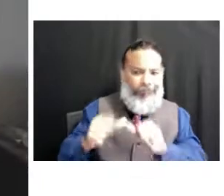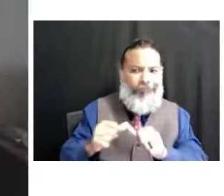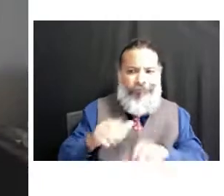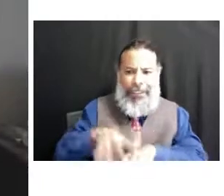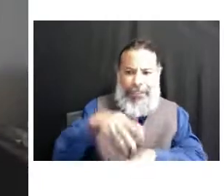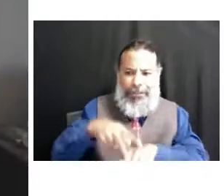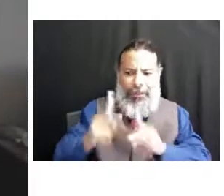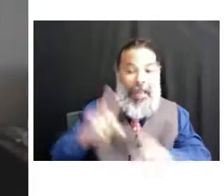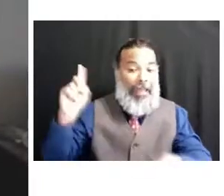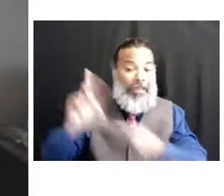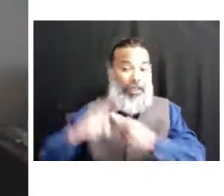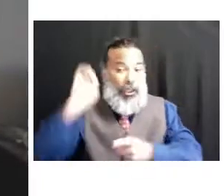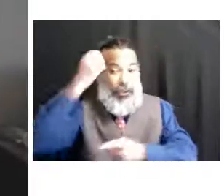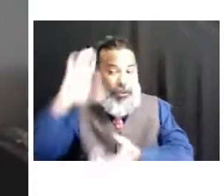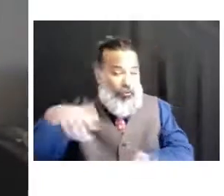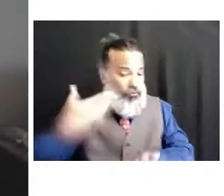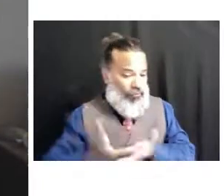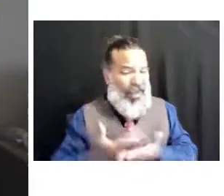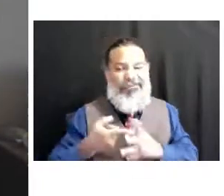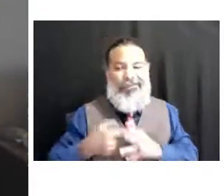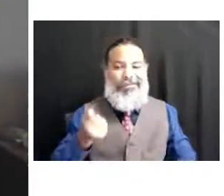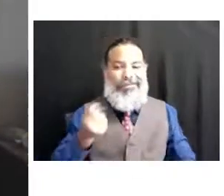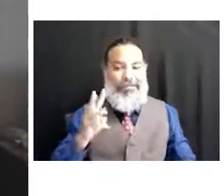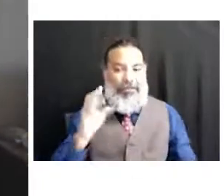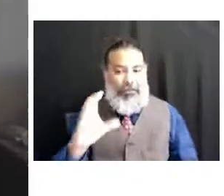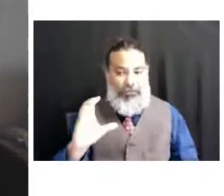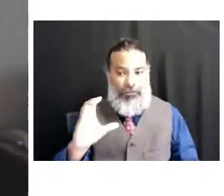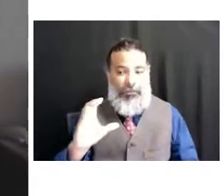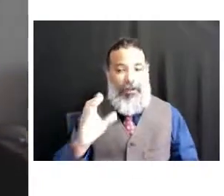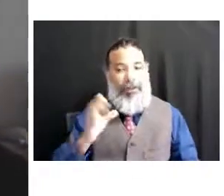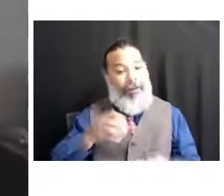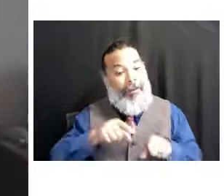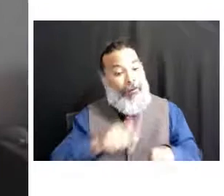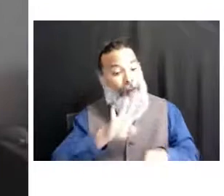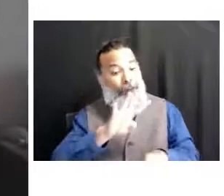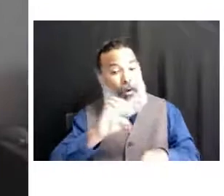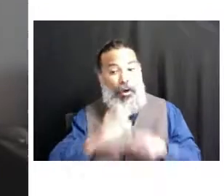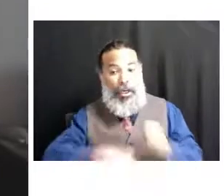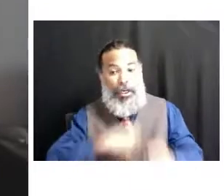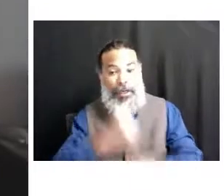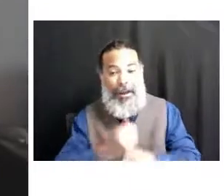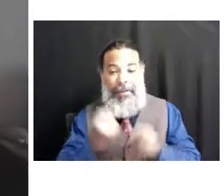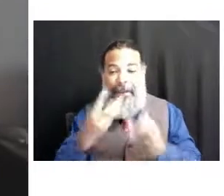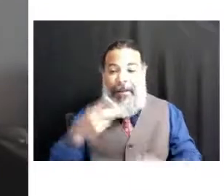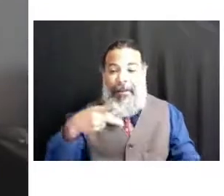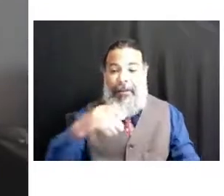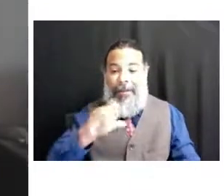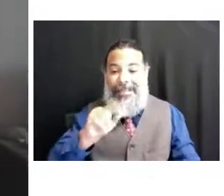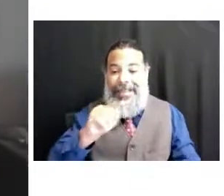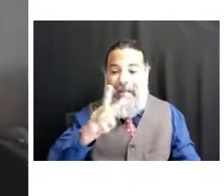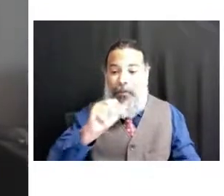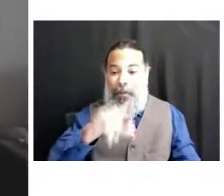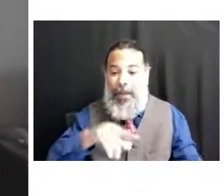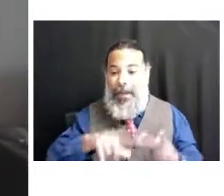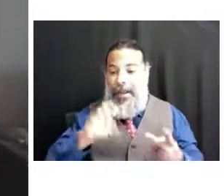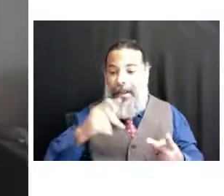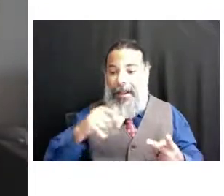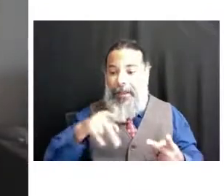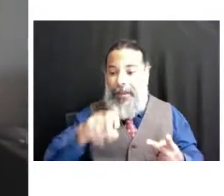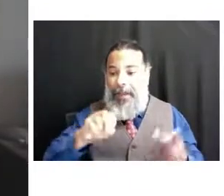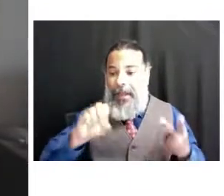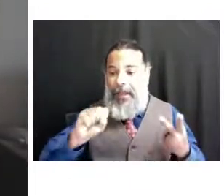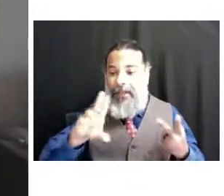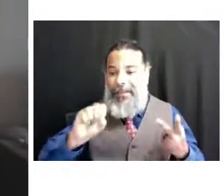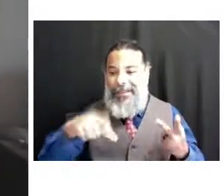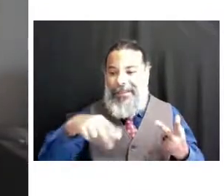of Europeans beginning in the 1600s. Over the next 400 years, many Piscataway, Lenape, and Susquehannock communities